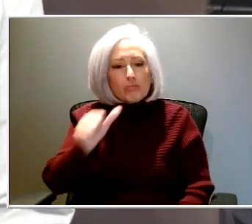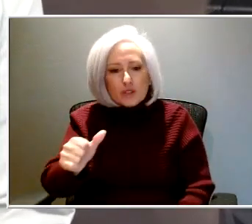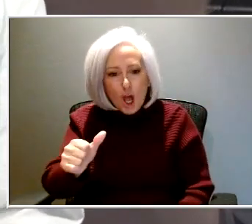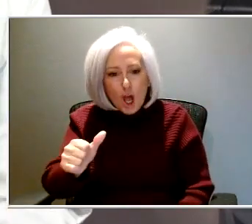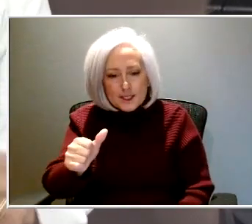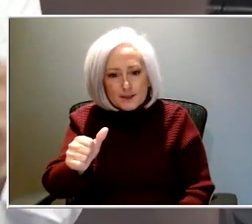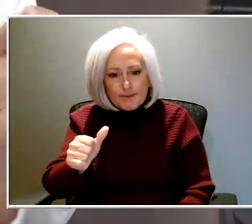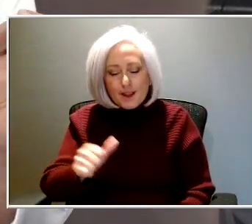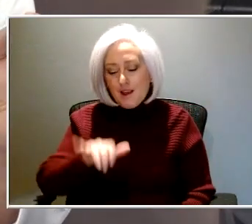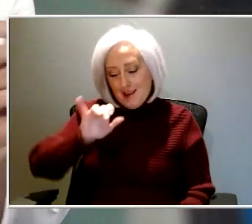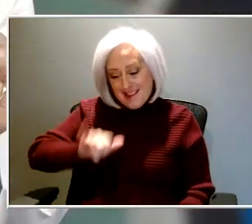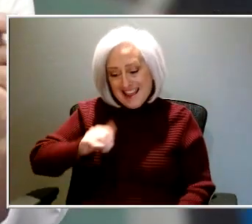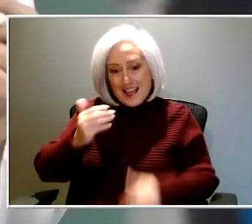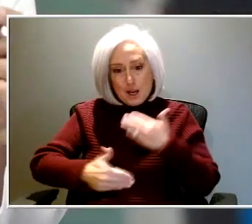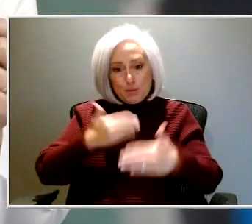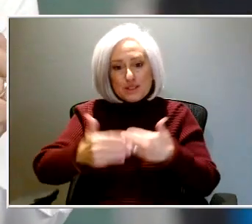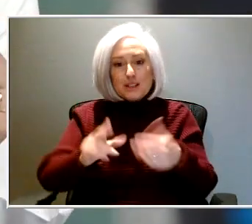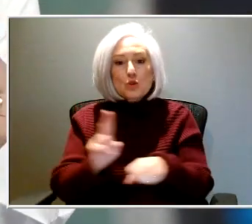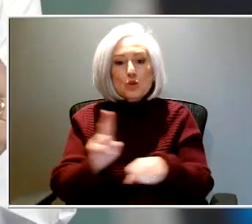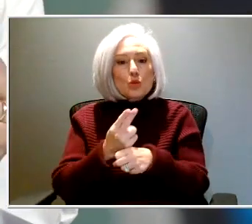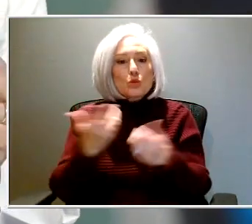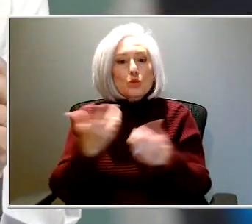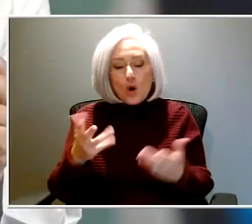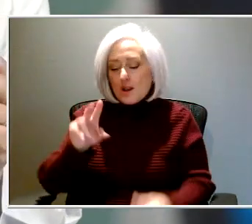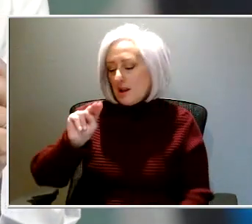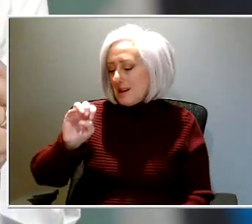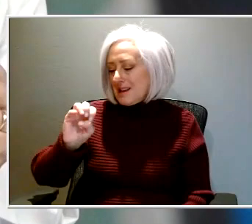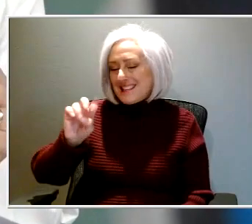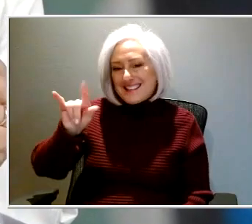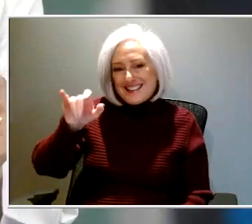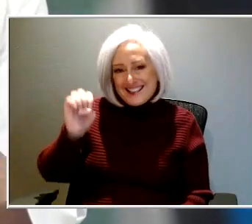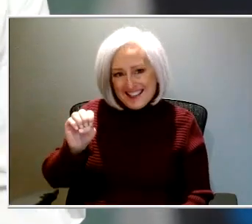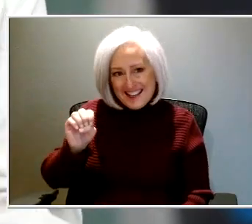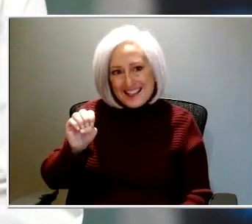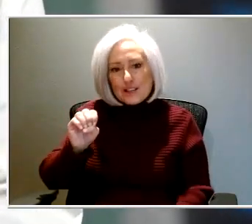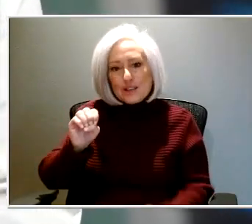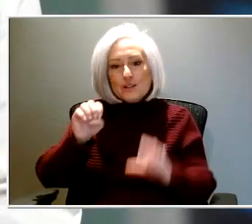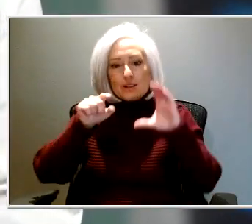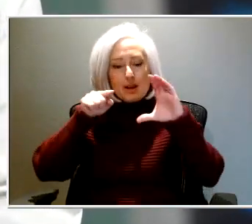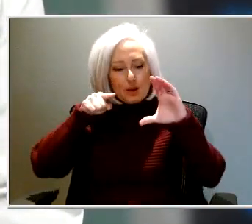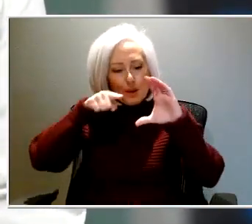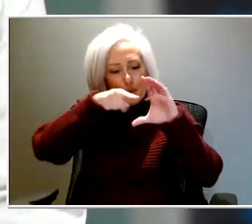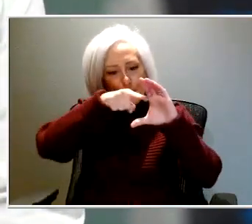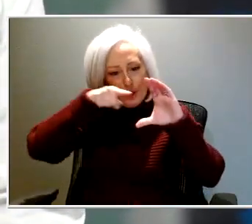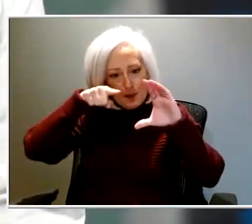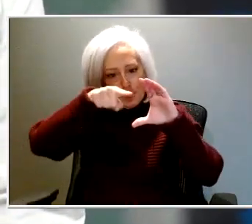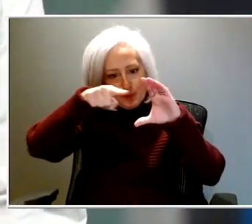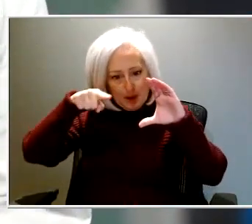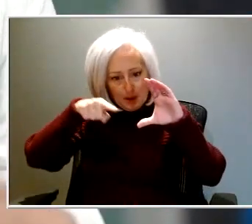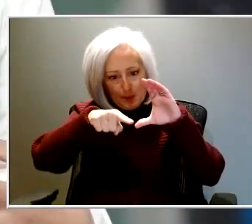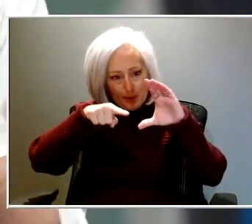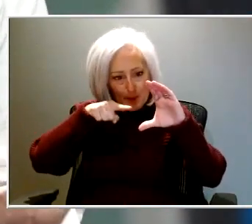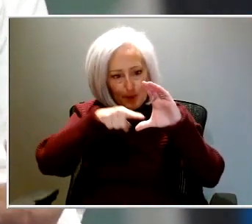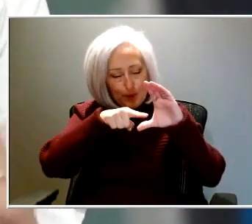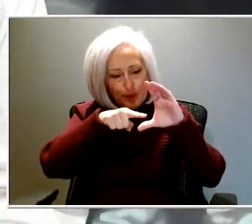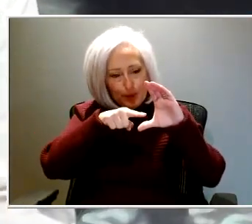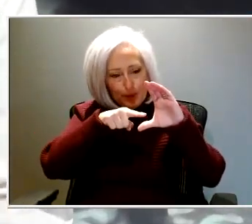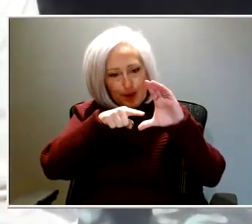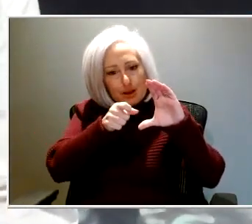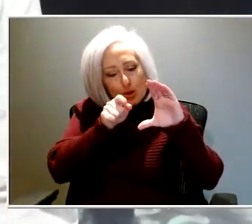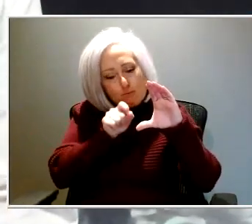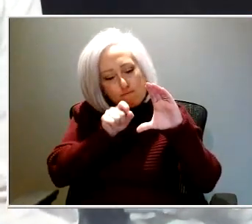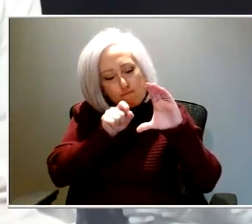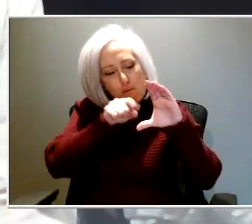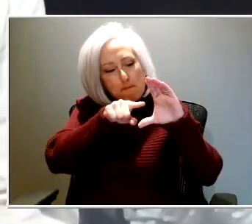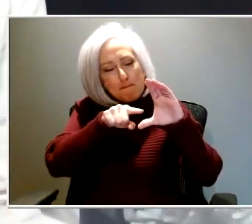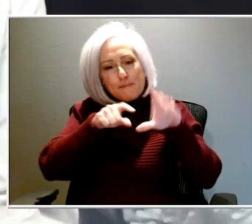procedure, I use needles, and I use needles to help me put seeds in the prostate. And what I usually tell patients that the entire